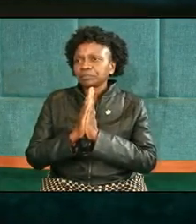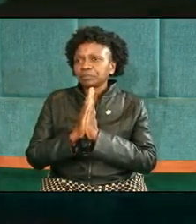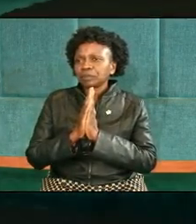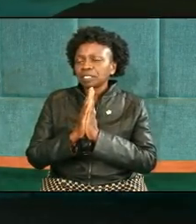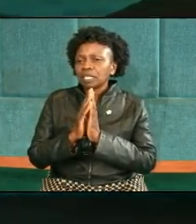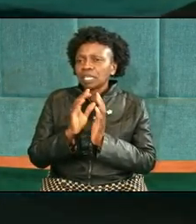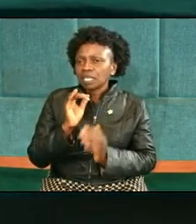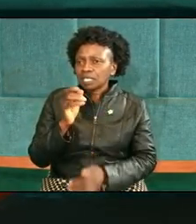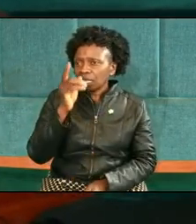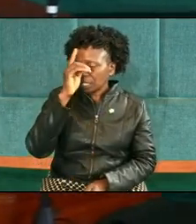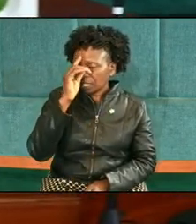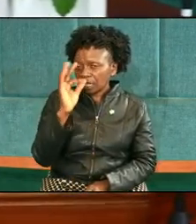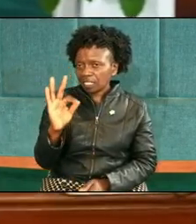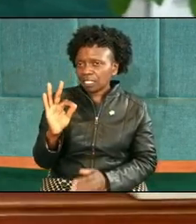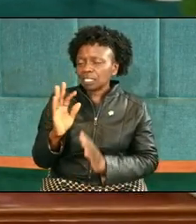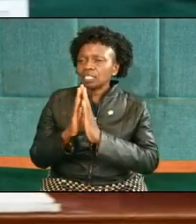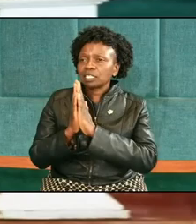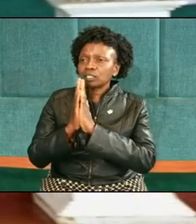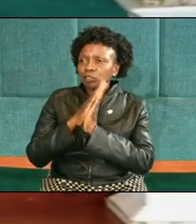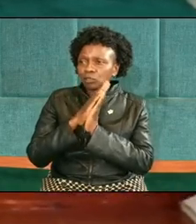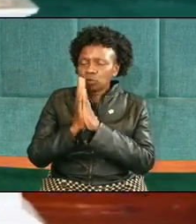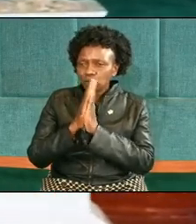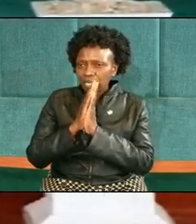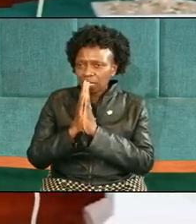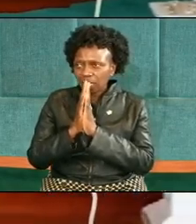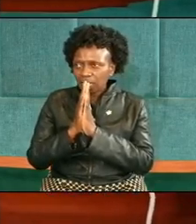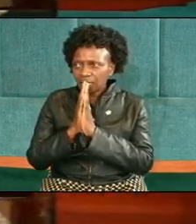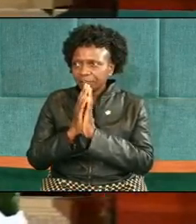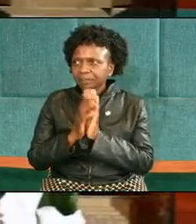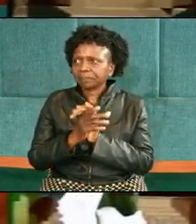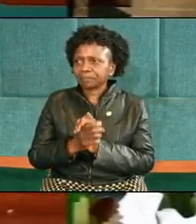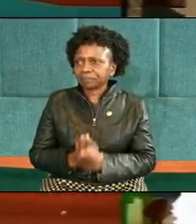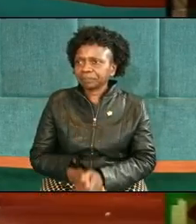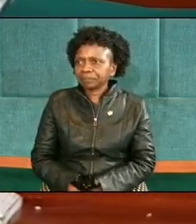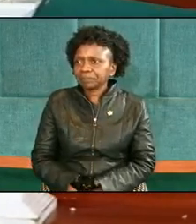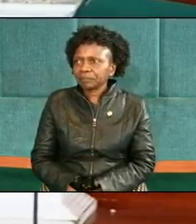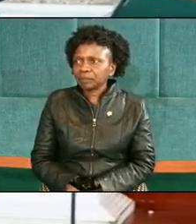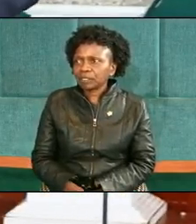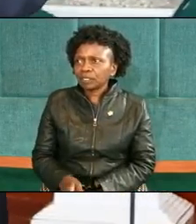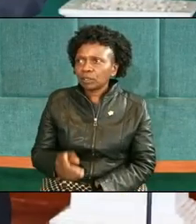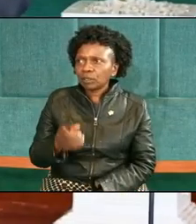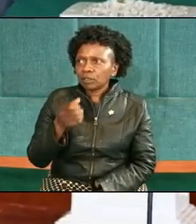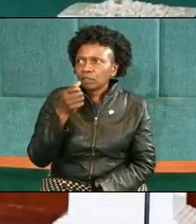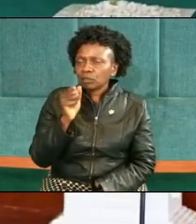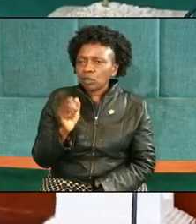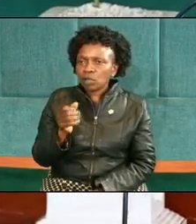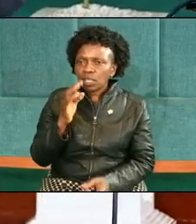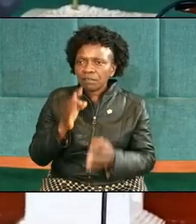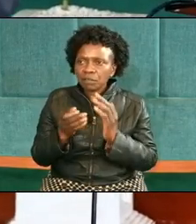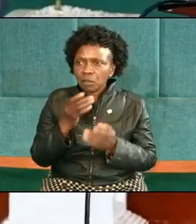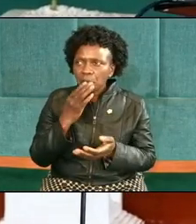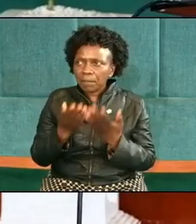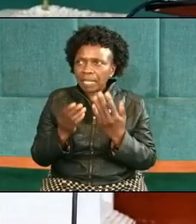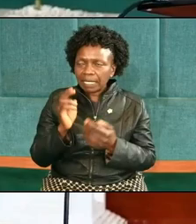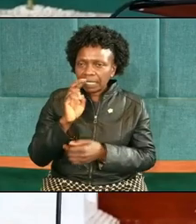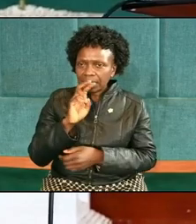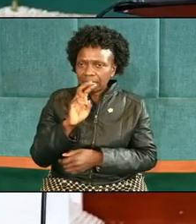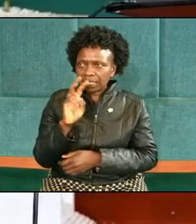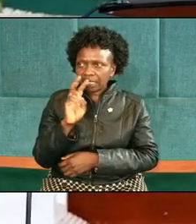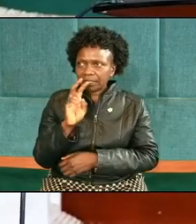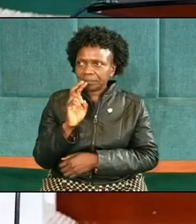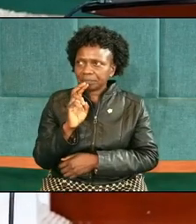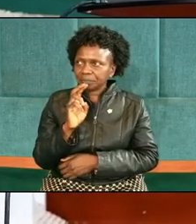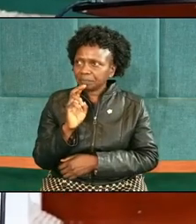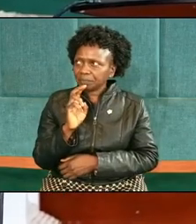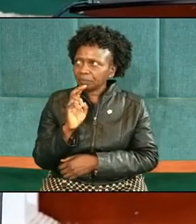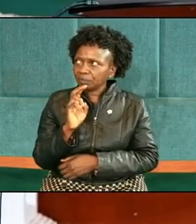It's a serious, serious story. So even though you may see artists